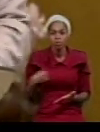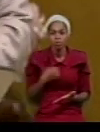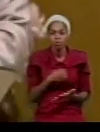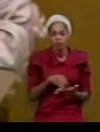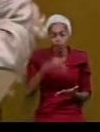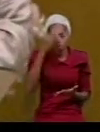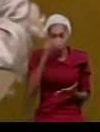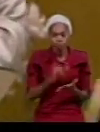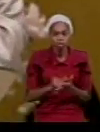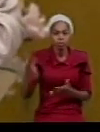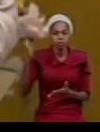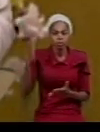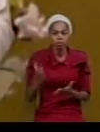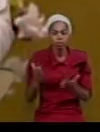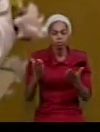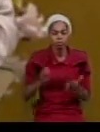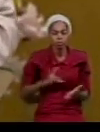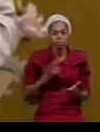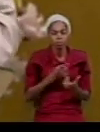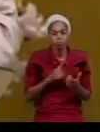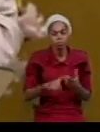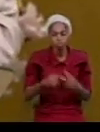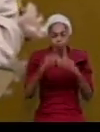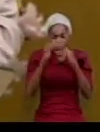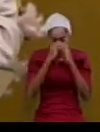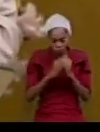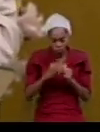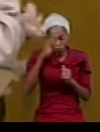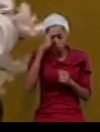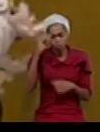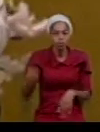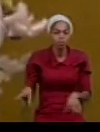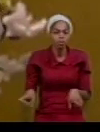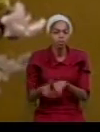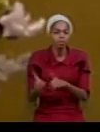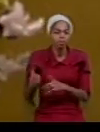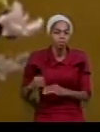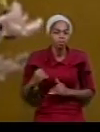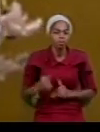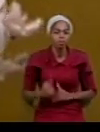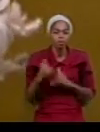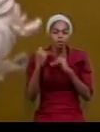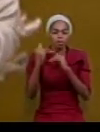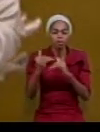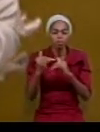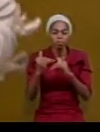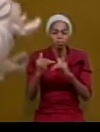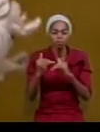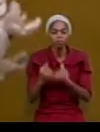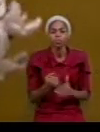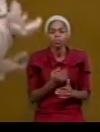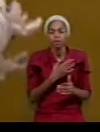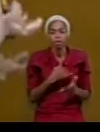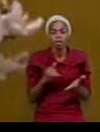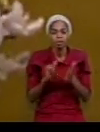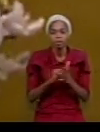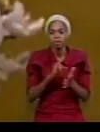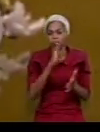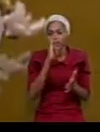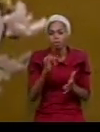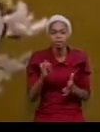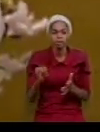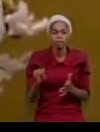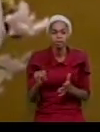worship Him on His own terms and according to His specification. That we saw through the punishment